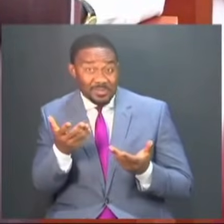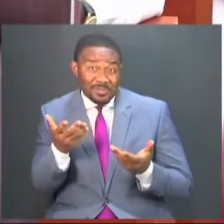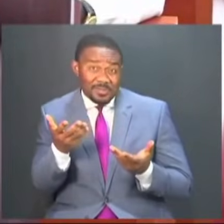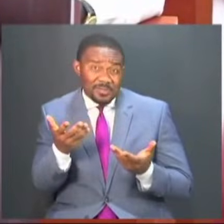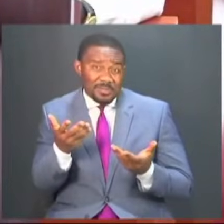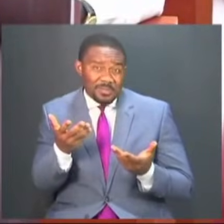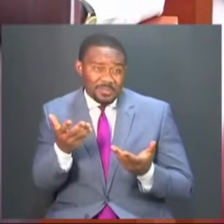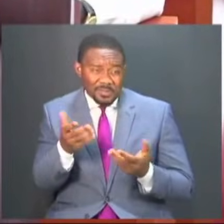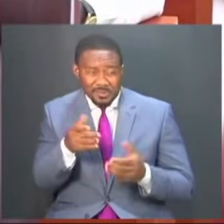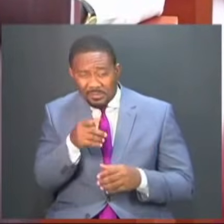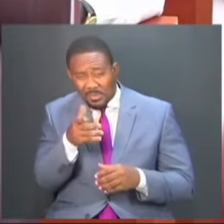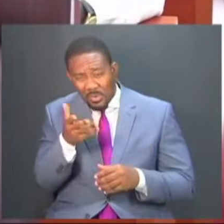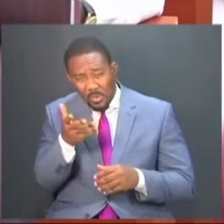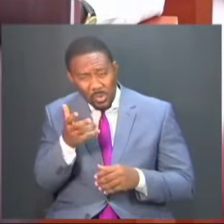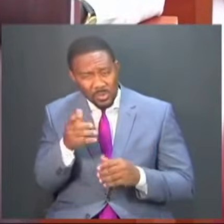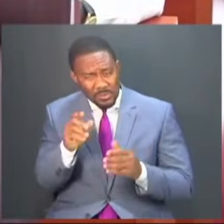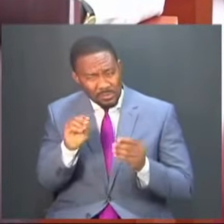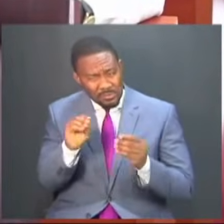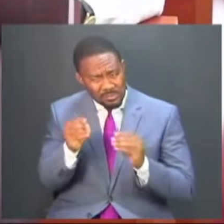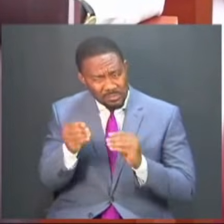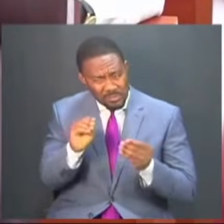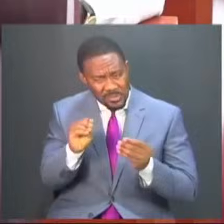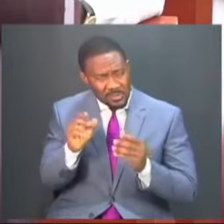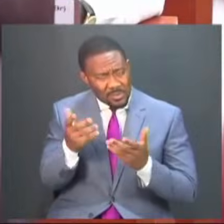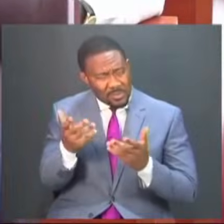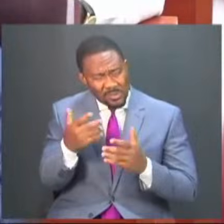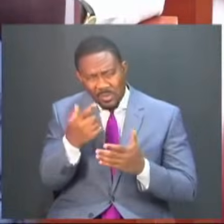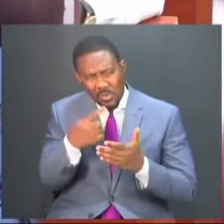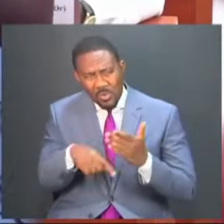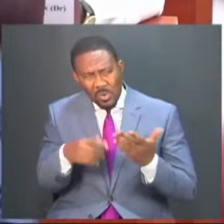amendment he seeks to do on that.